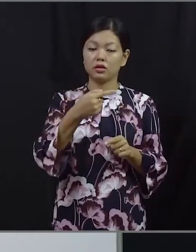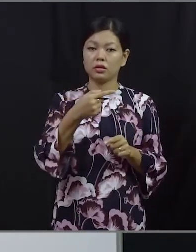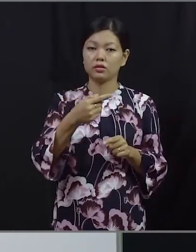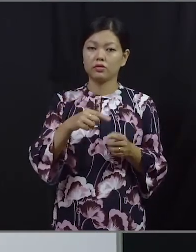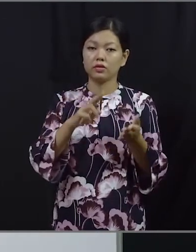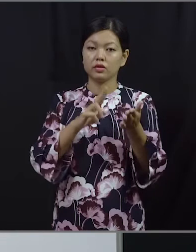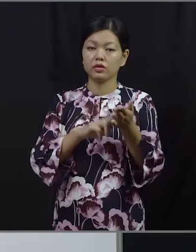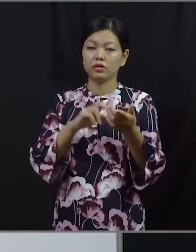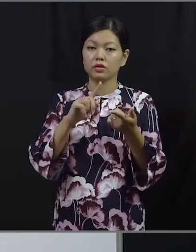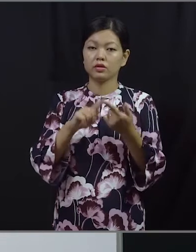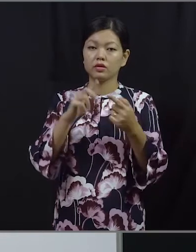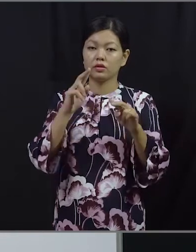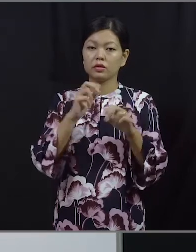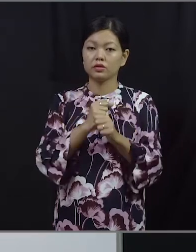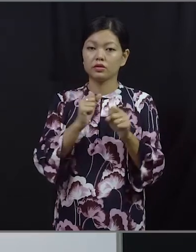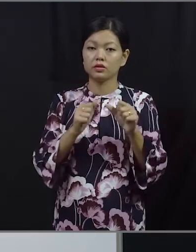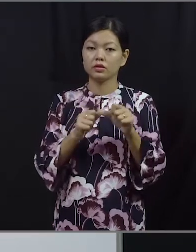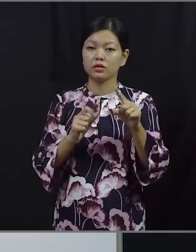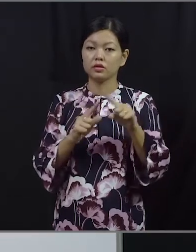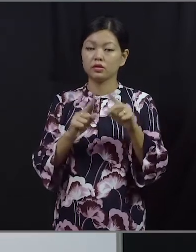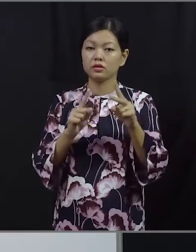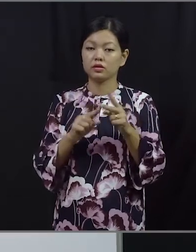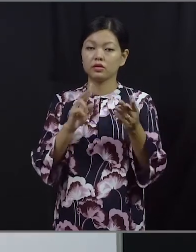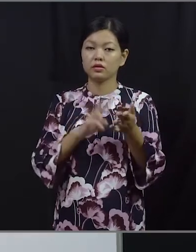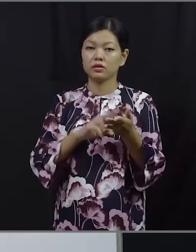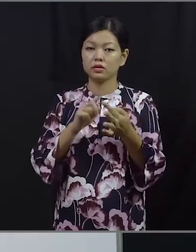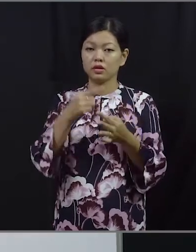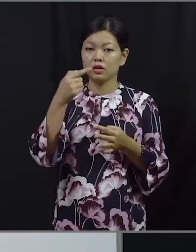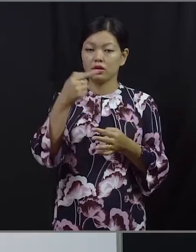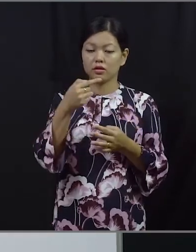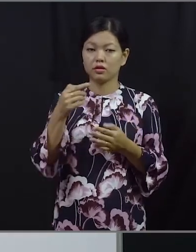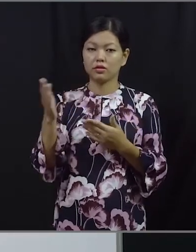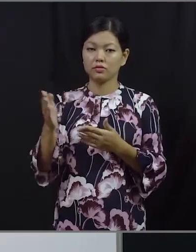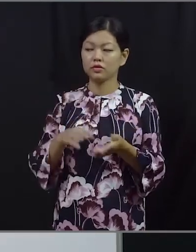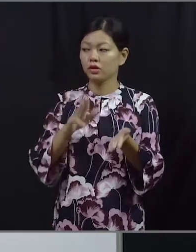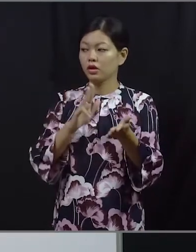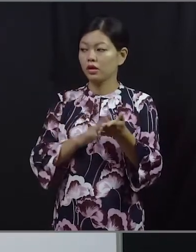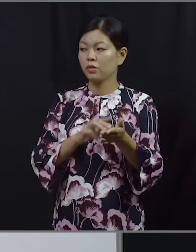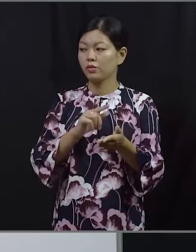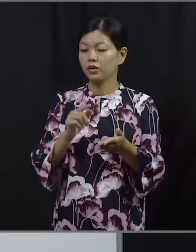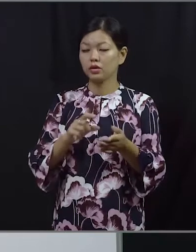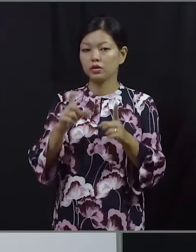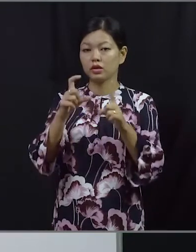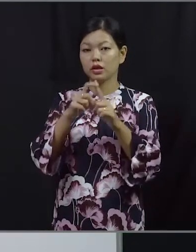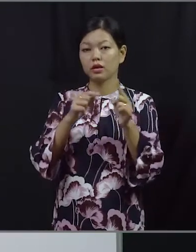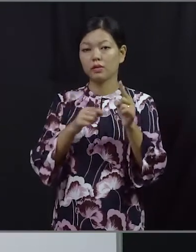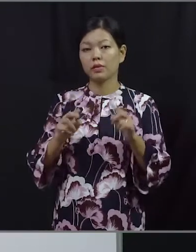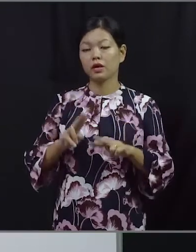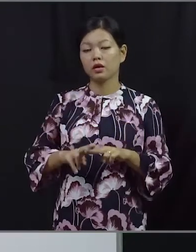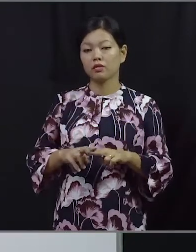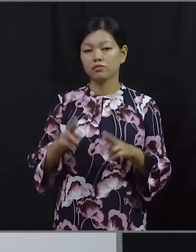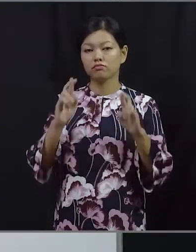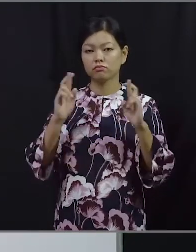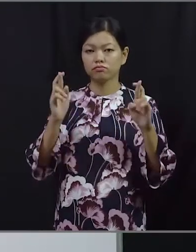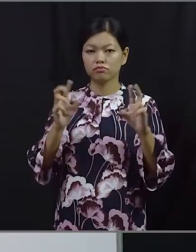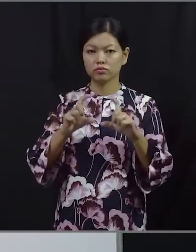that particular point of view, minus minus will cancel out. So again we will get the equation m equal to D by F. Okay, I hope it's clear now. Okay, so